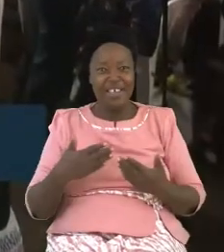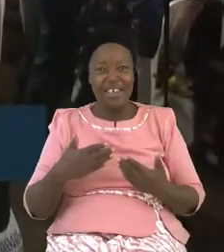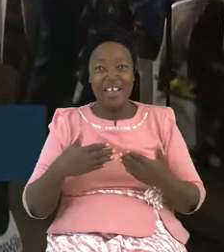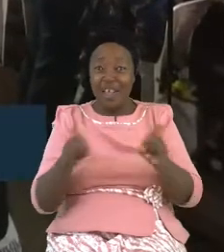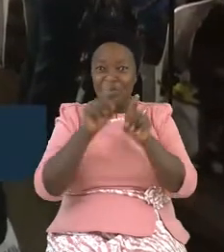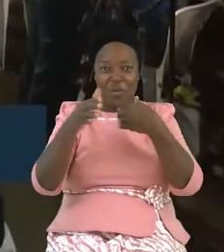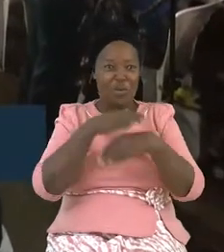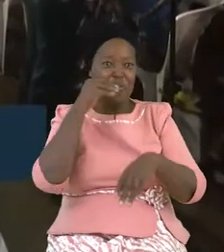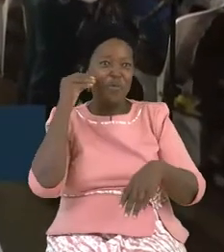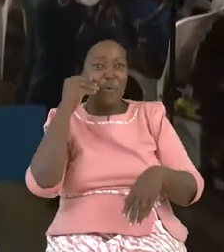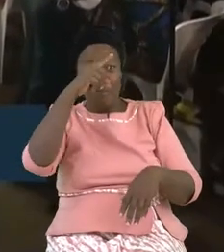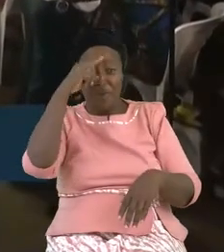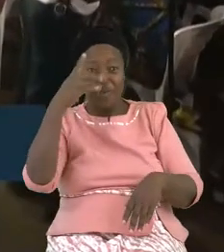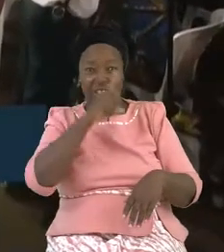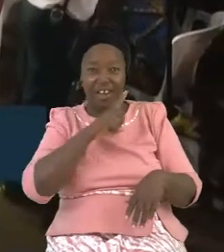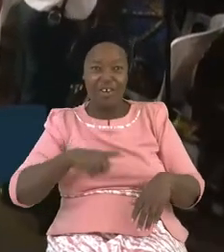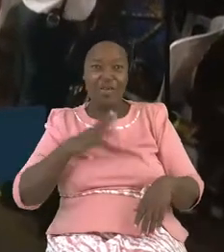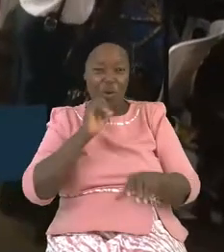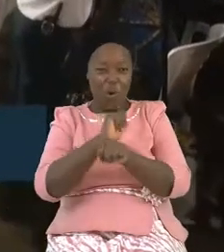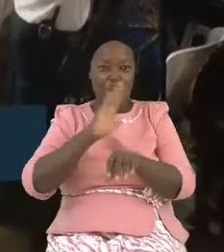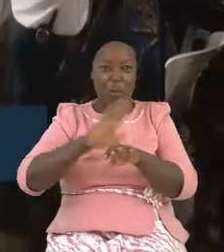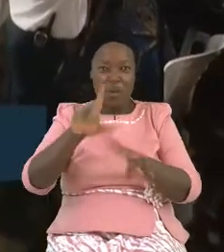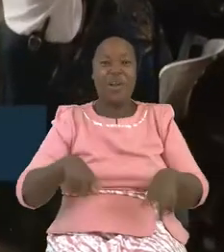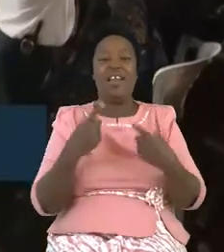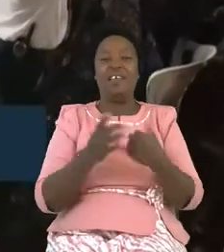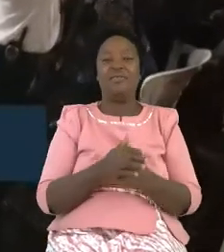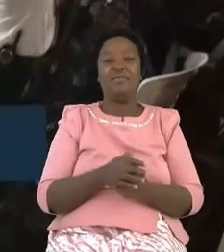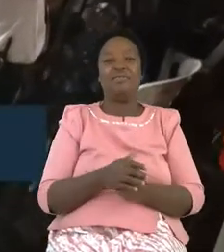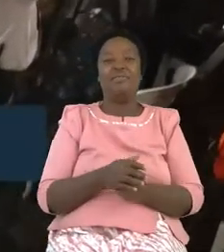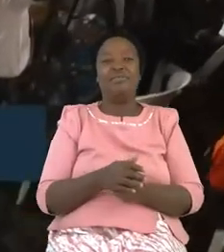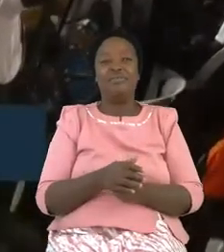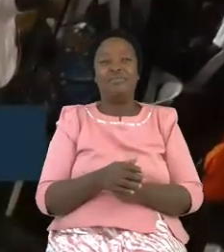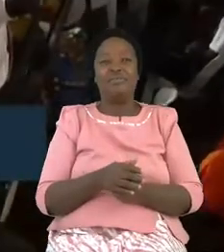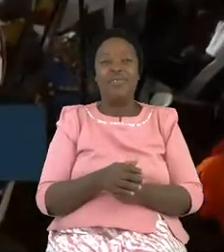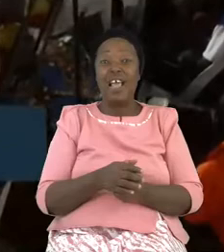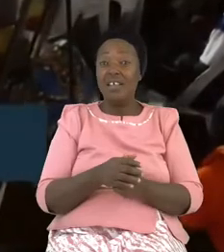Until the servant of God will come back again with anointing to break the